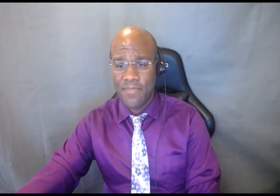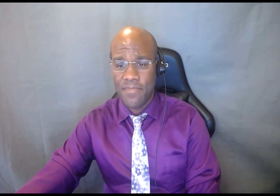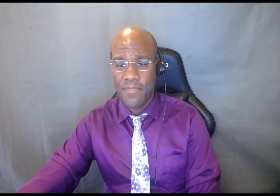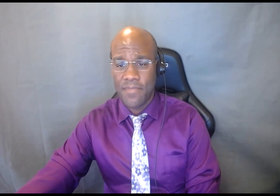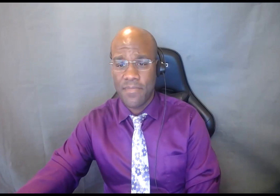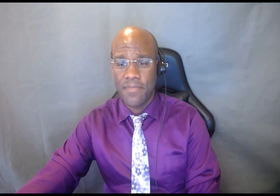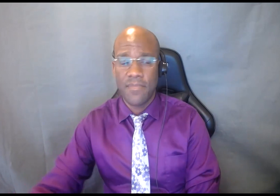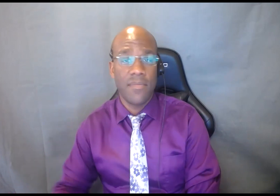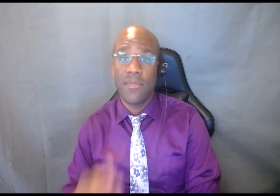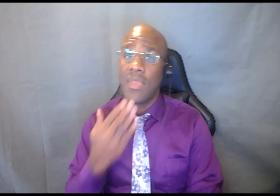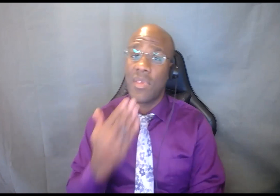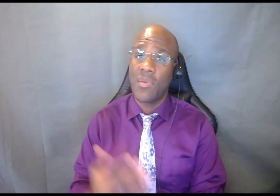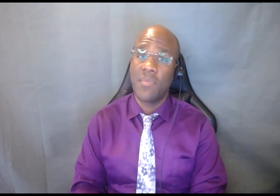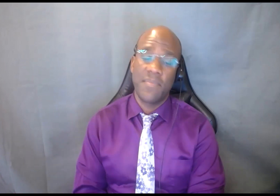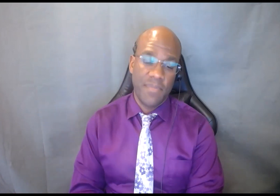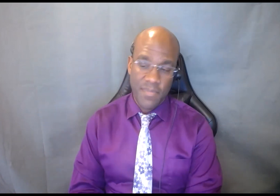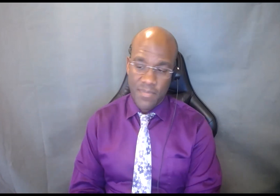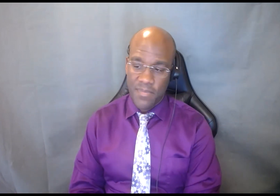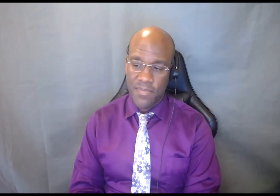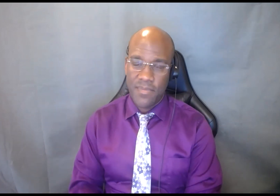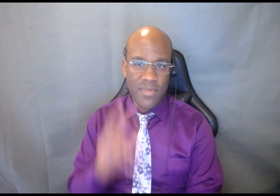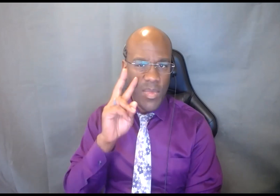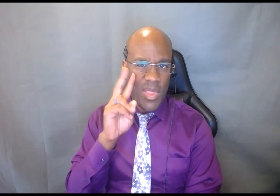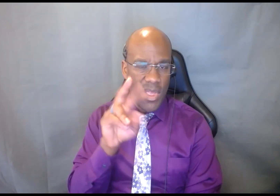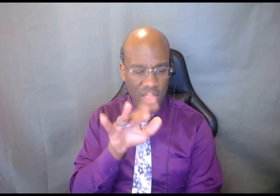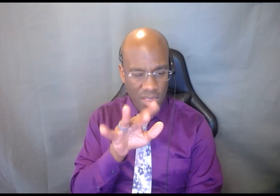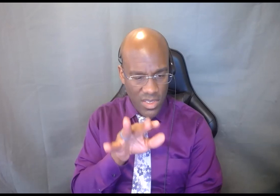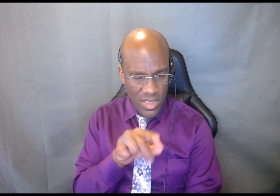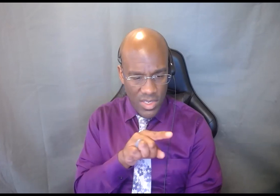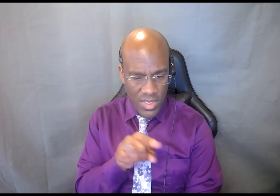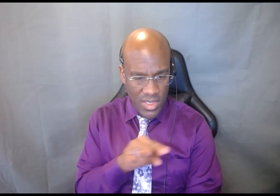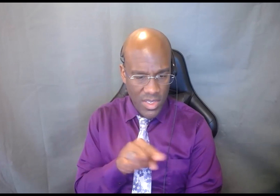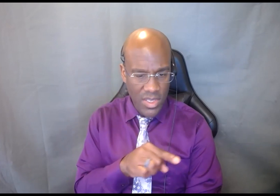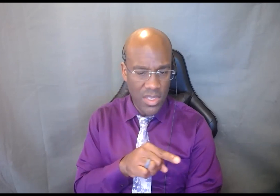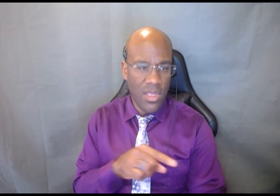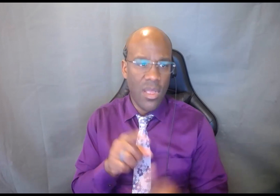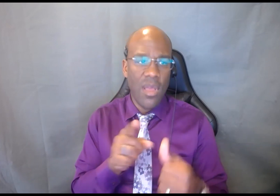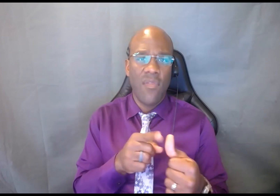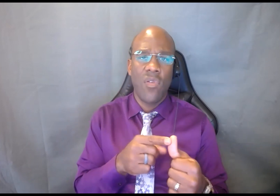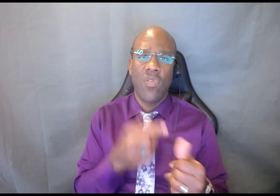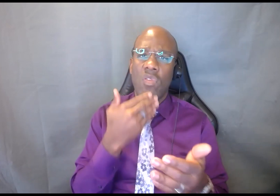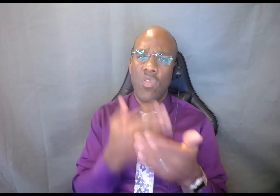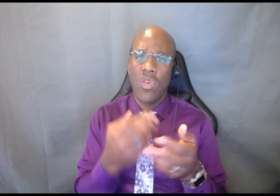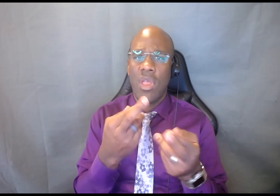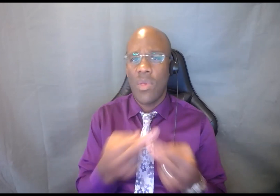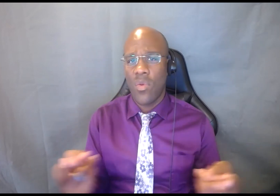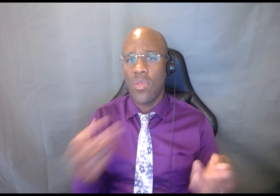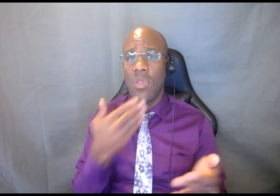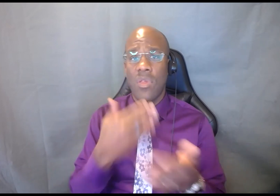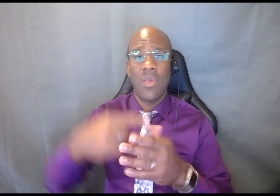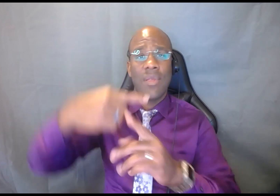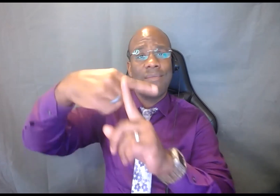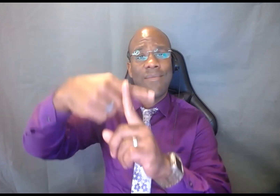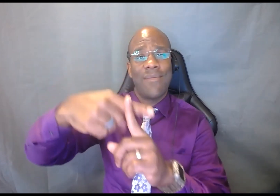Thank you. Let's see here. First off, there's a lot of good resources and comments in the